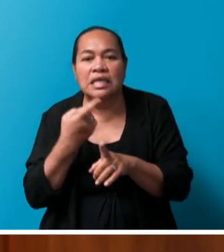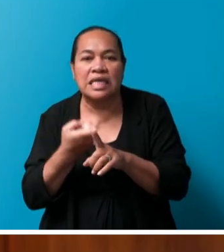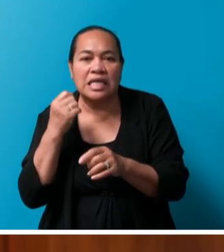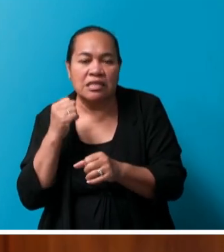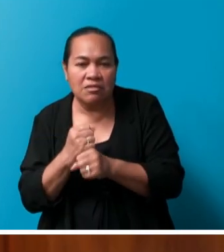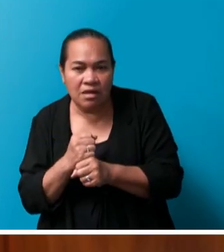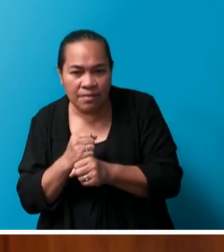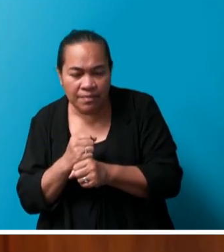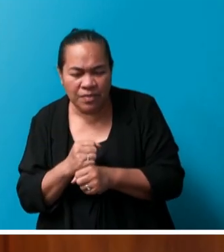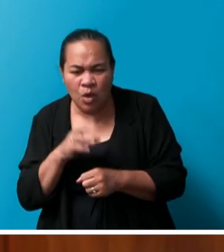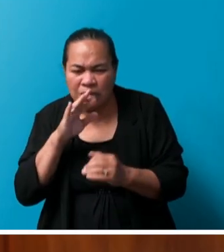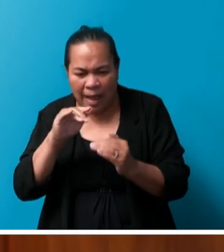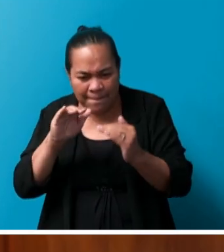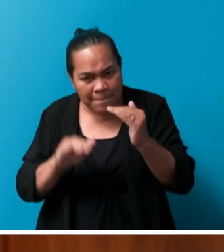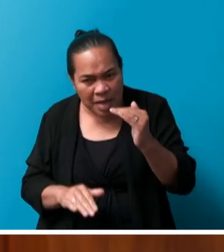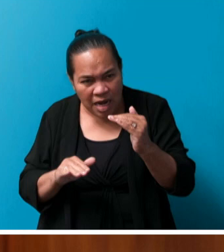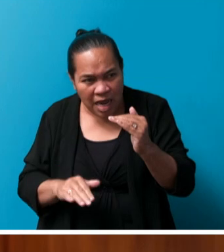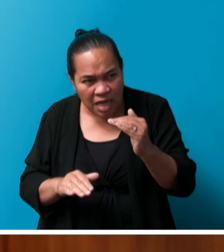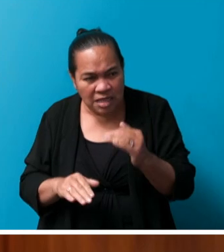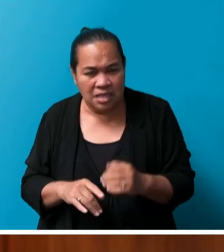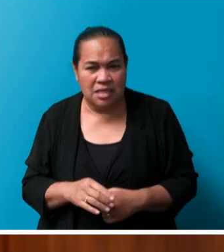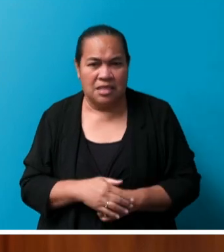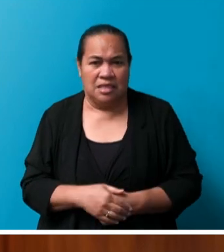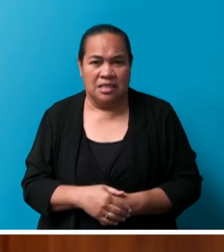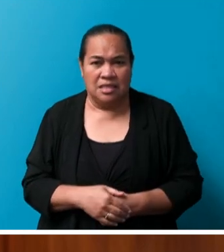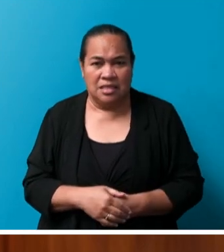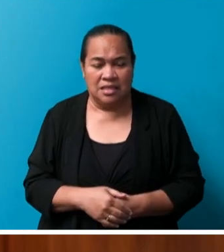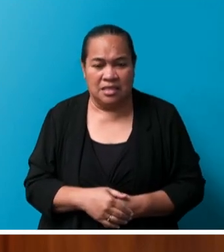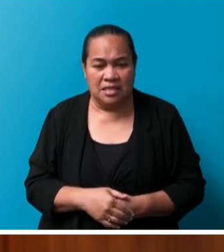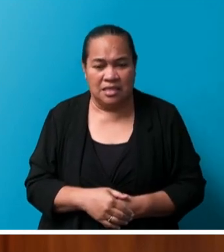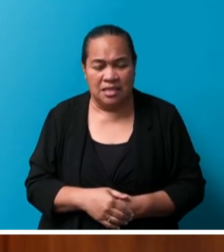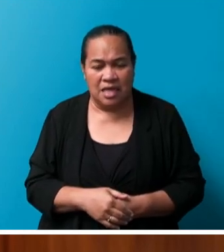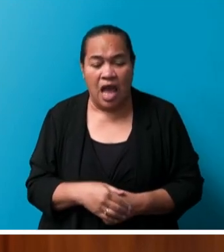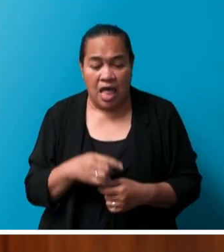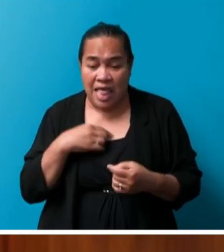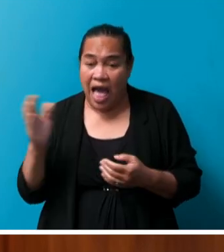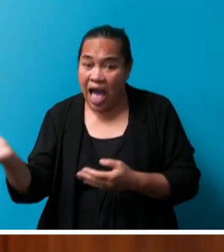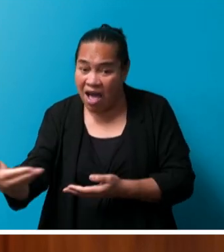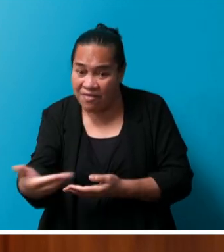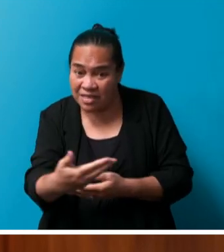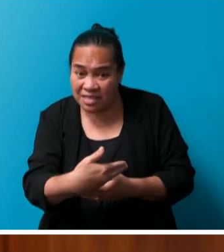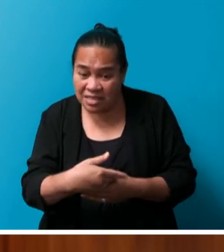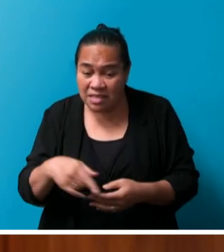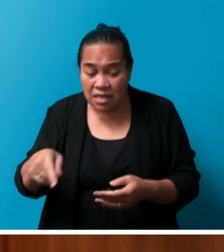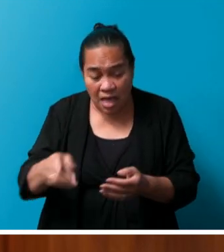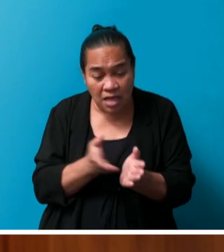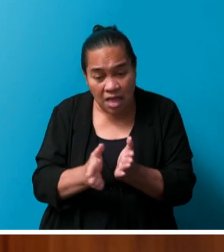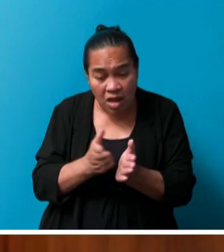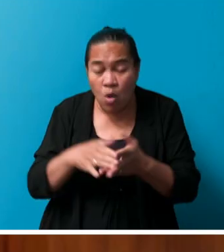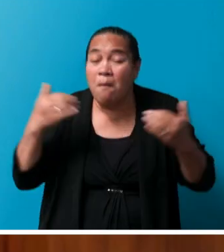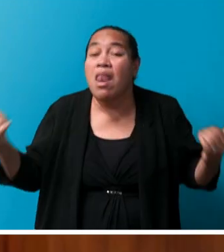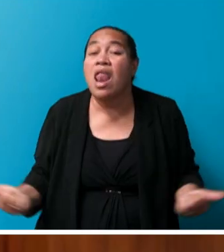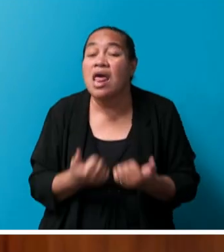is below our break-even points. Our harvest seasons are regular and plentiful,